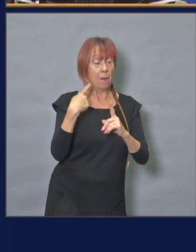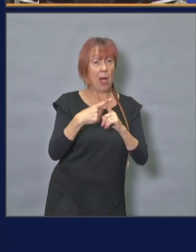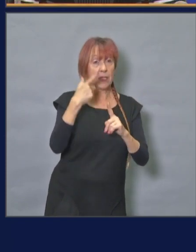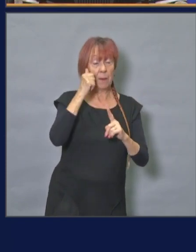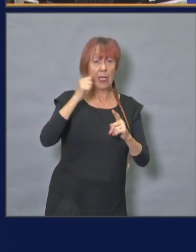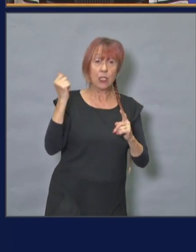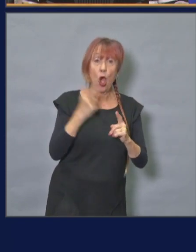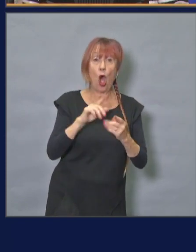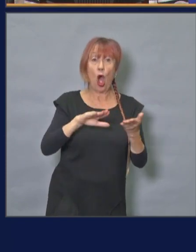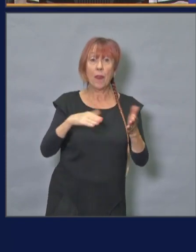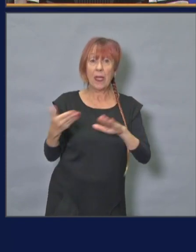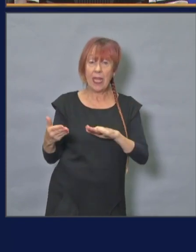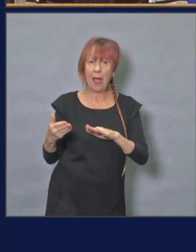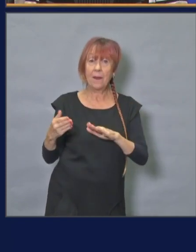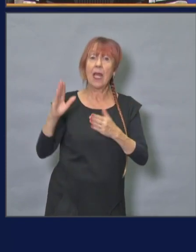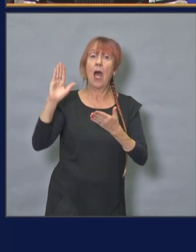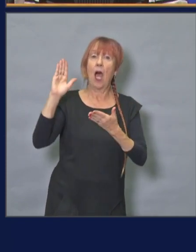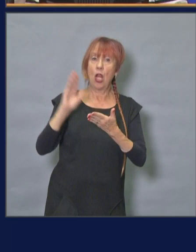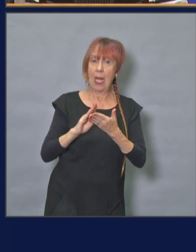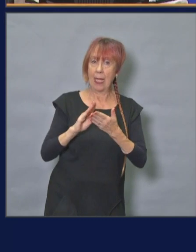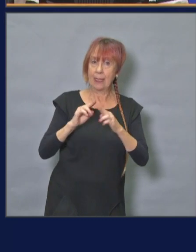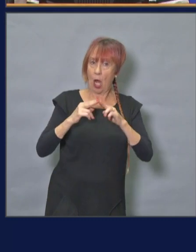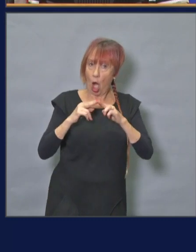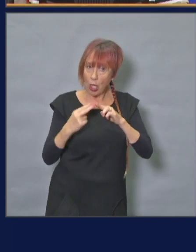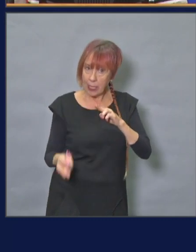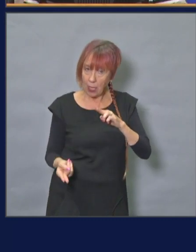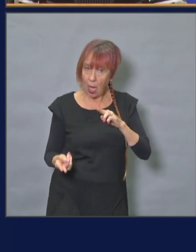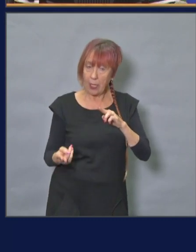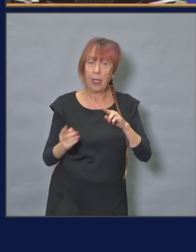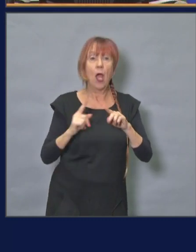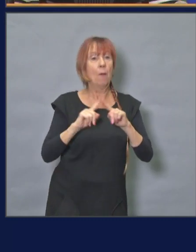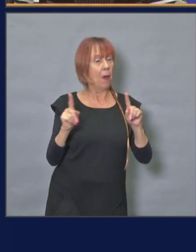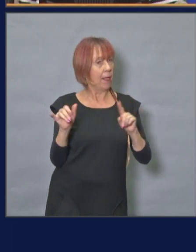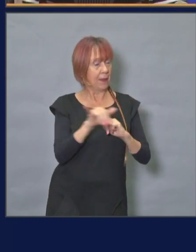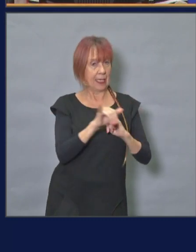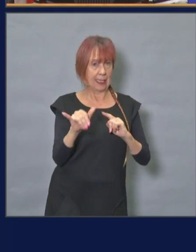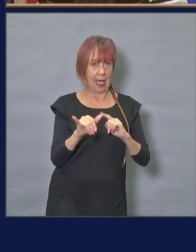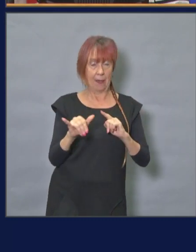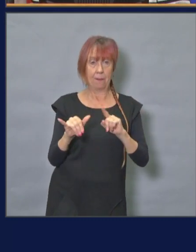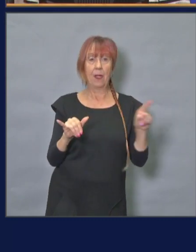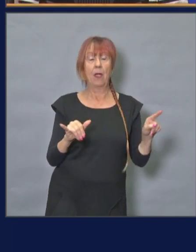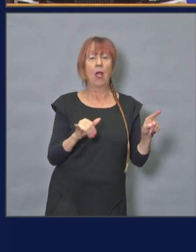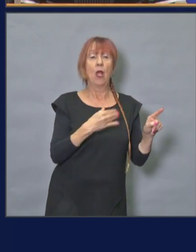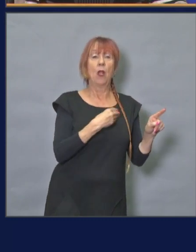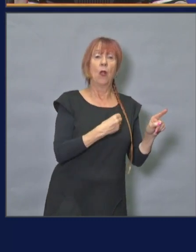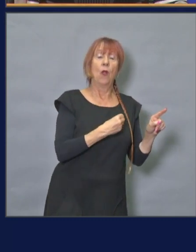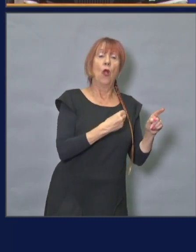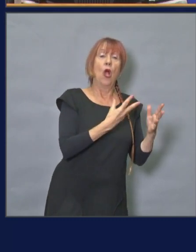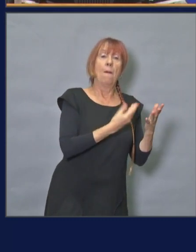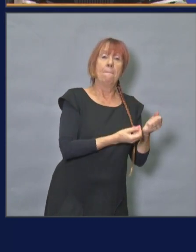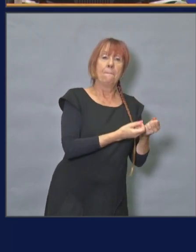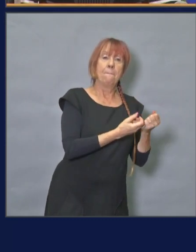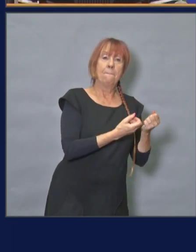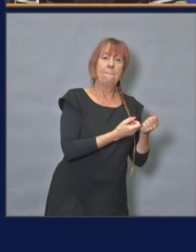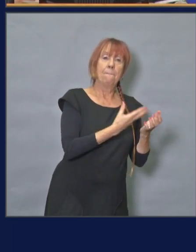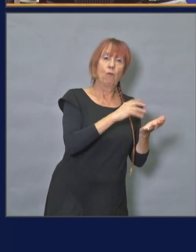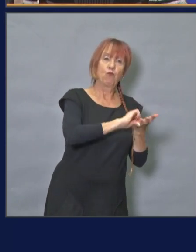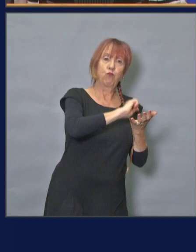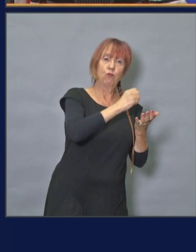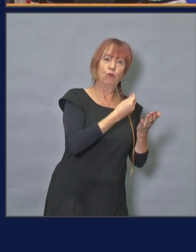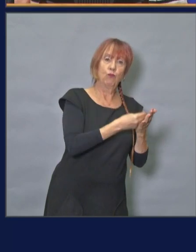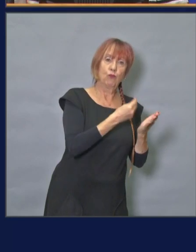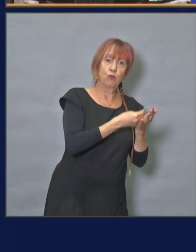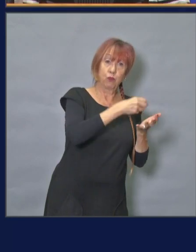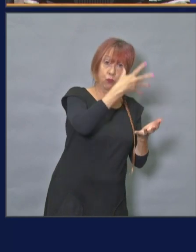groups. But as with the data on race and ethnicity, when we look at the rates per 100,000 people,